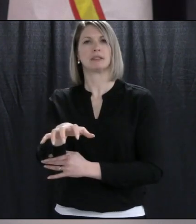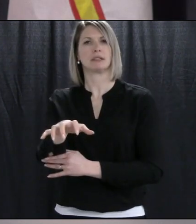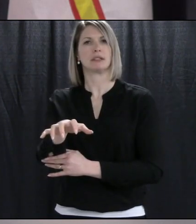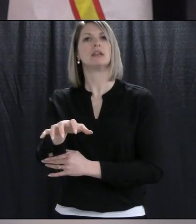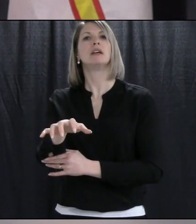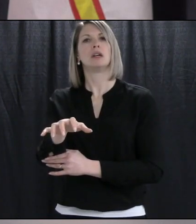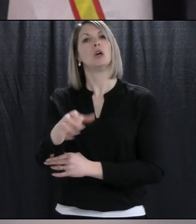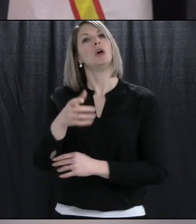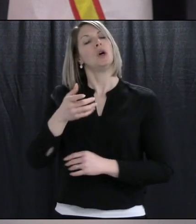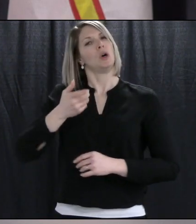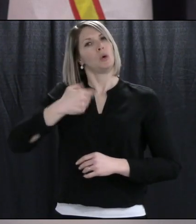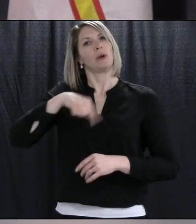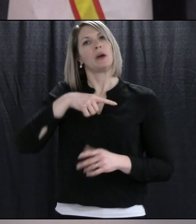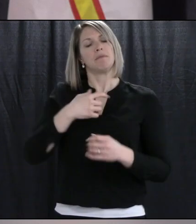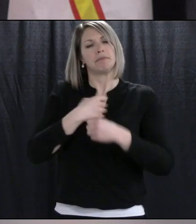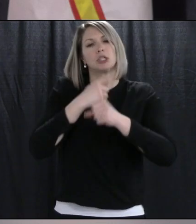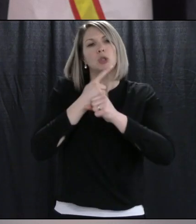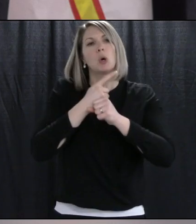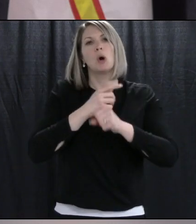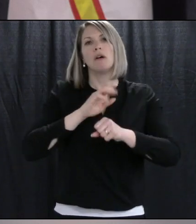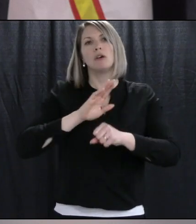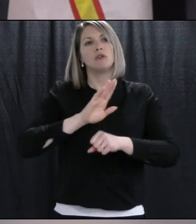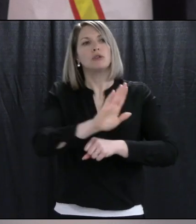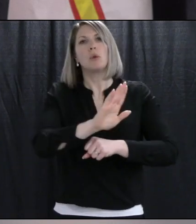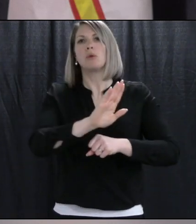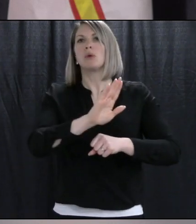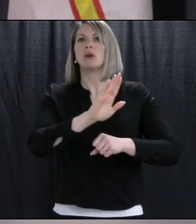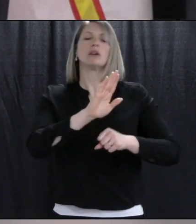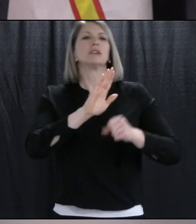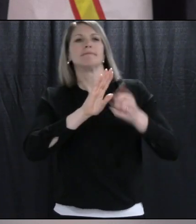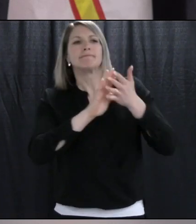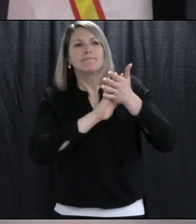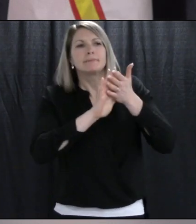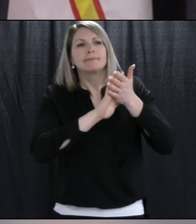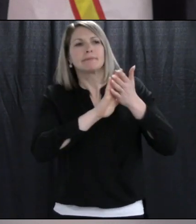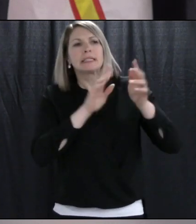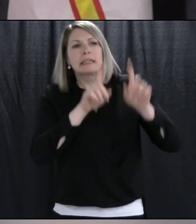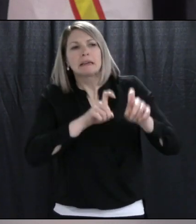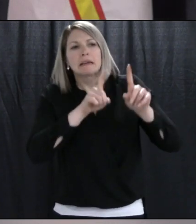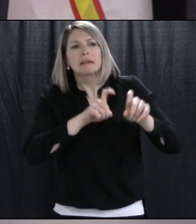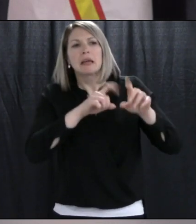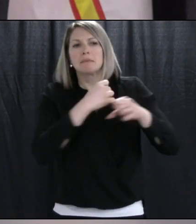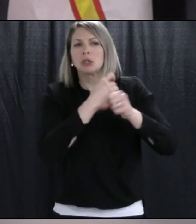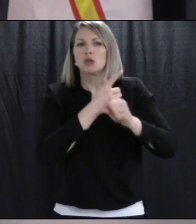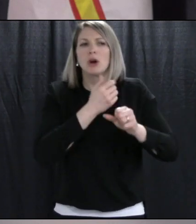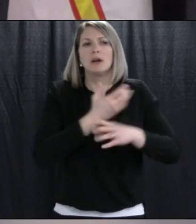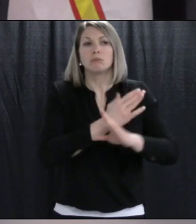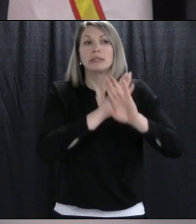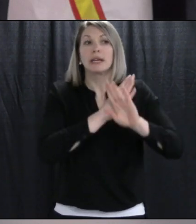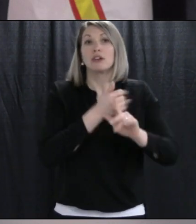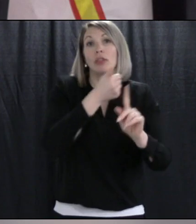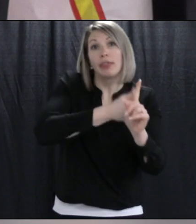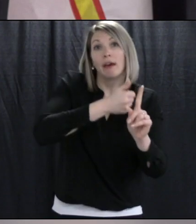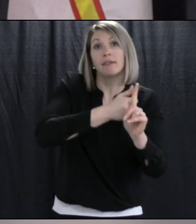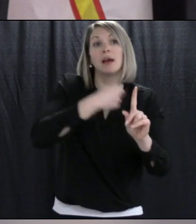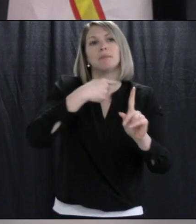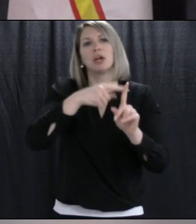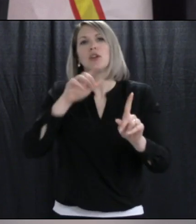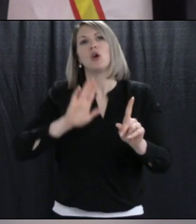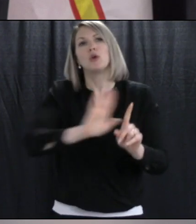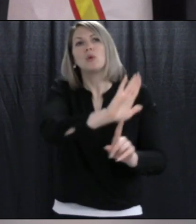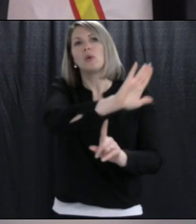the strictest screening measures possible to protect Newfoundlanders and Labradorians, including